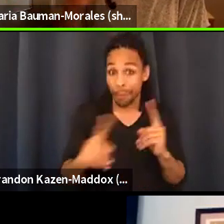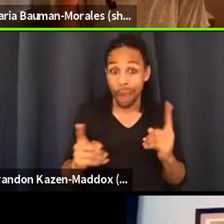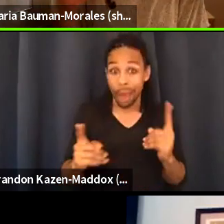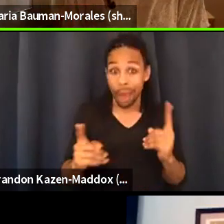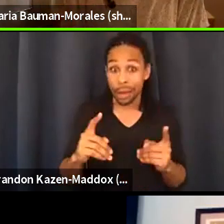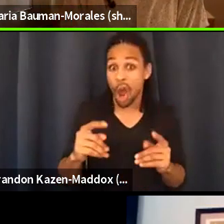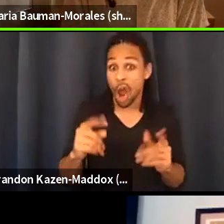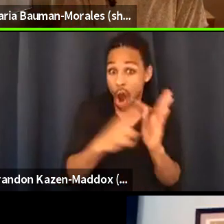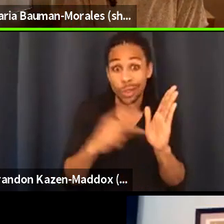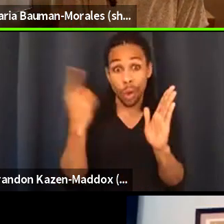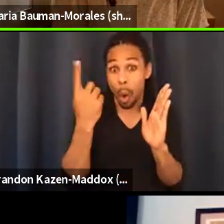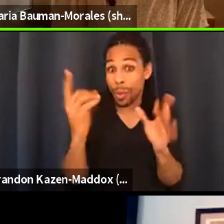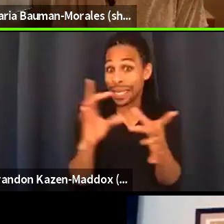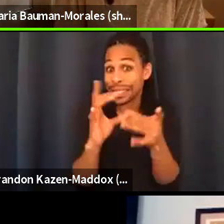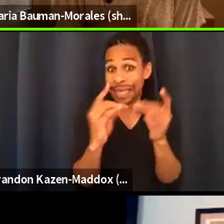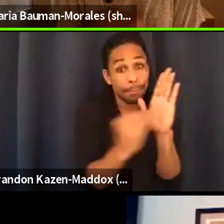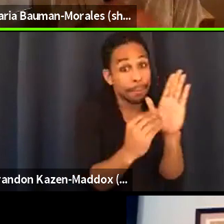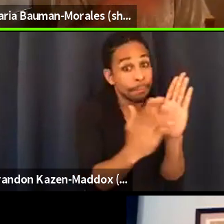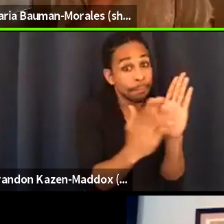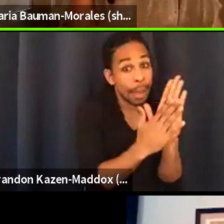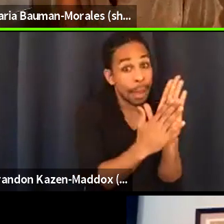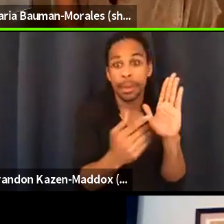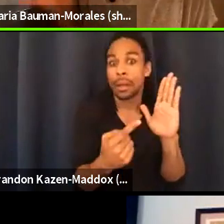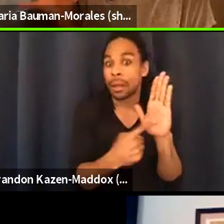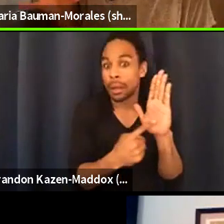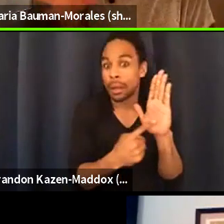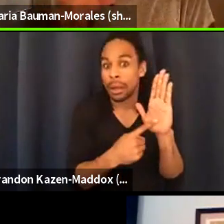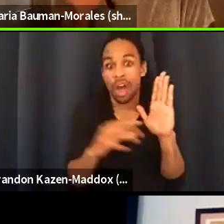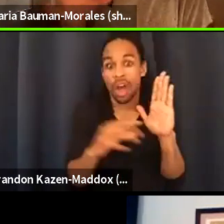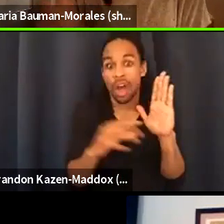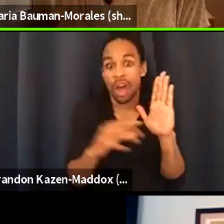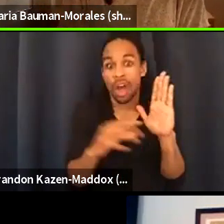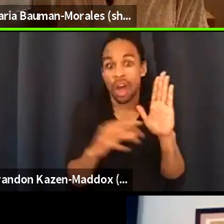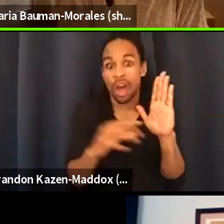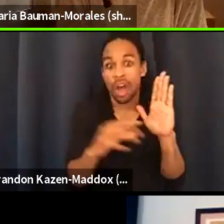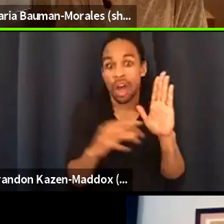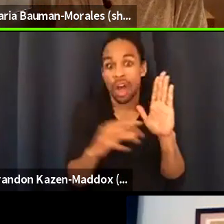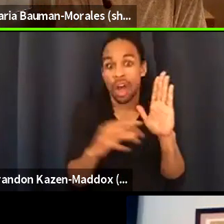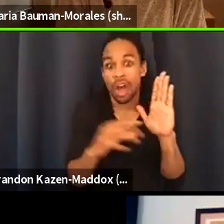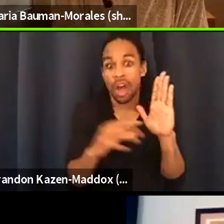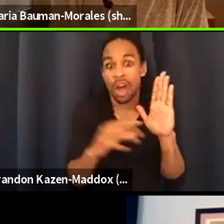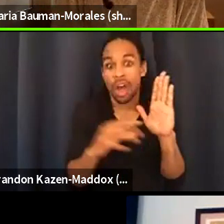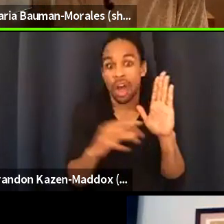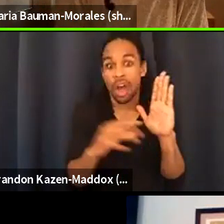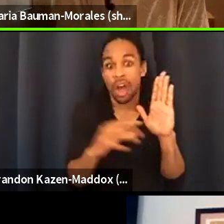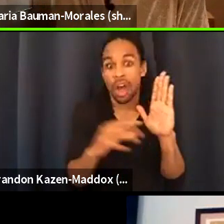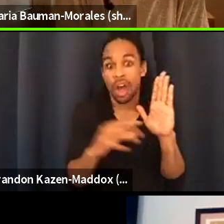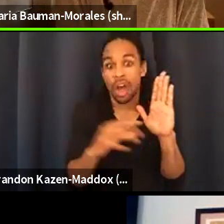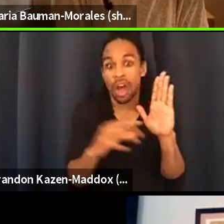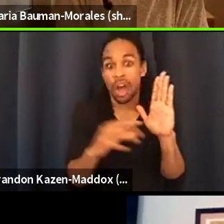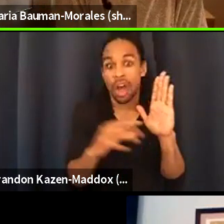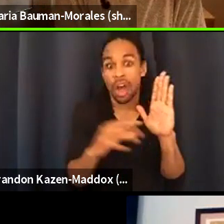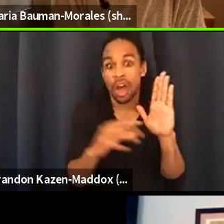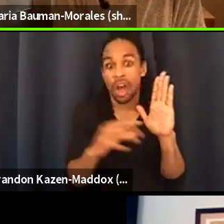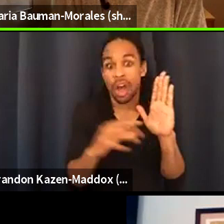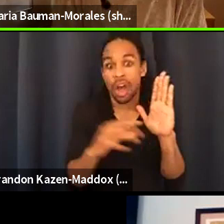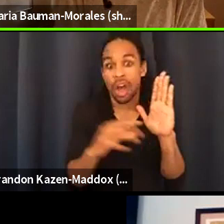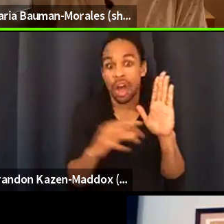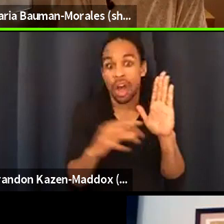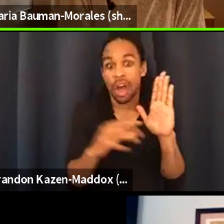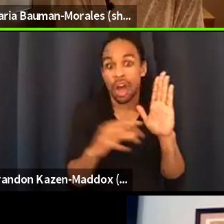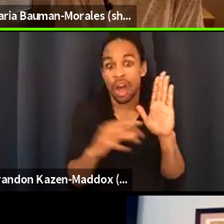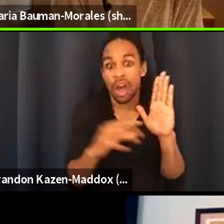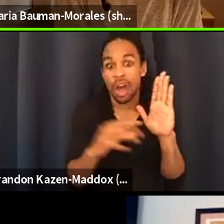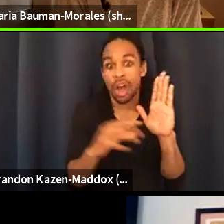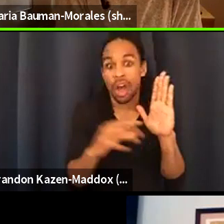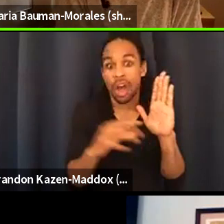co-director and co-founder of Headlong Theater and also an artist financial whiz, is one of the writers of the document. And she